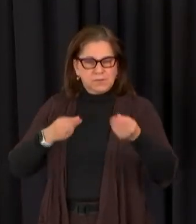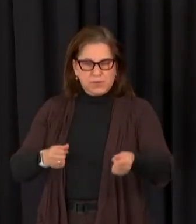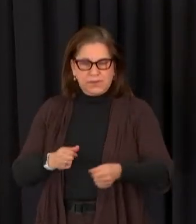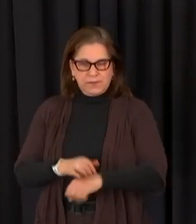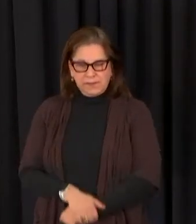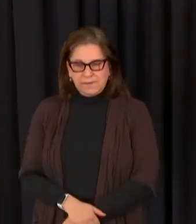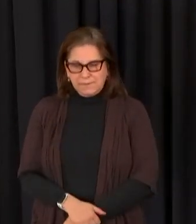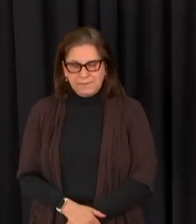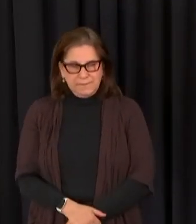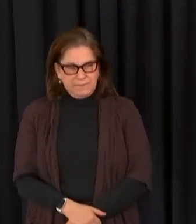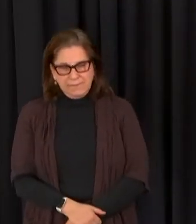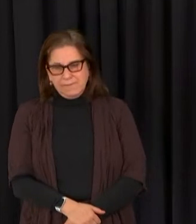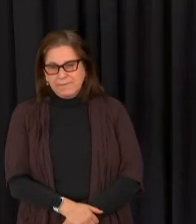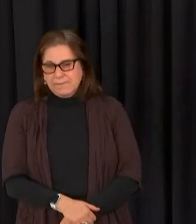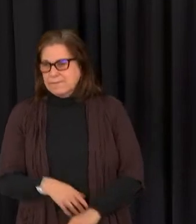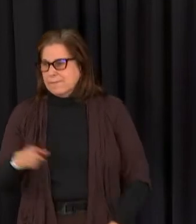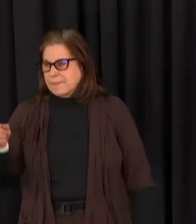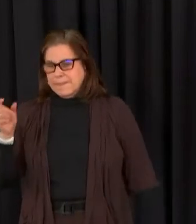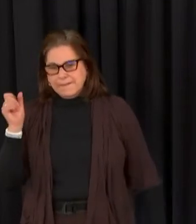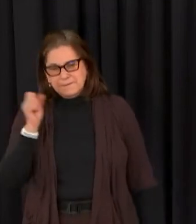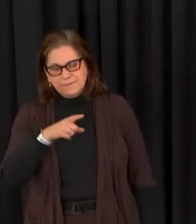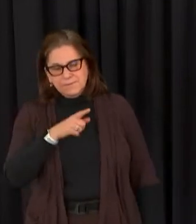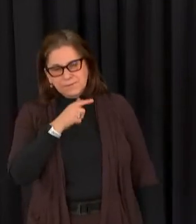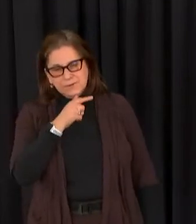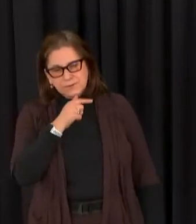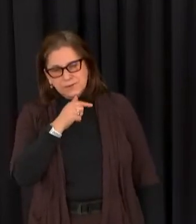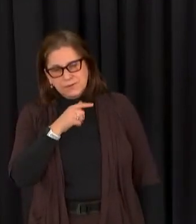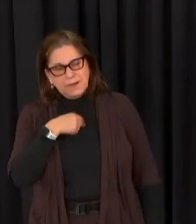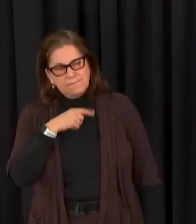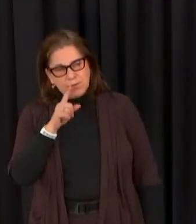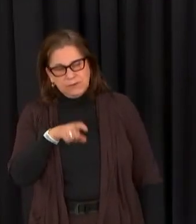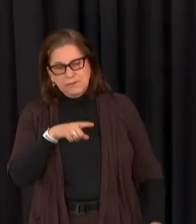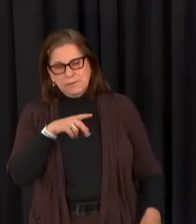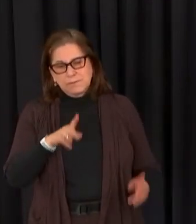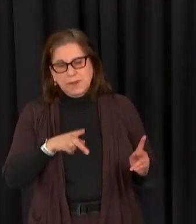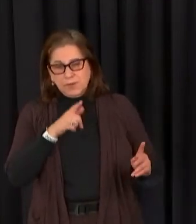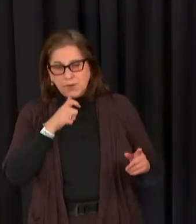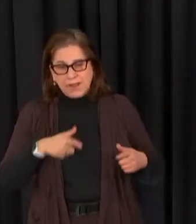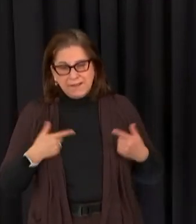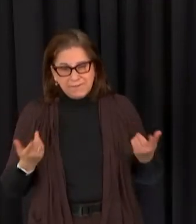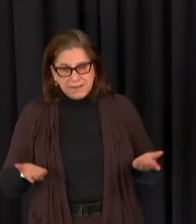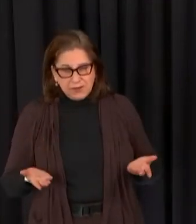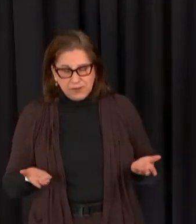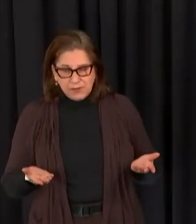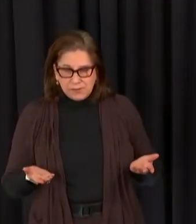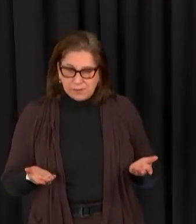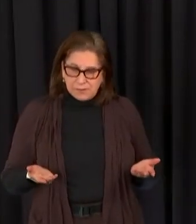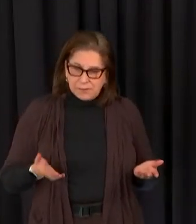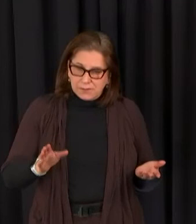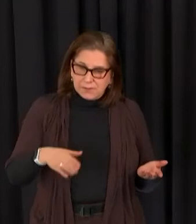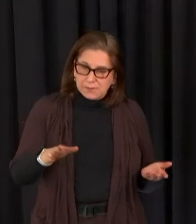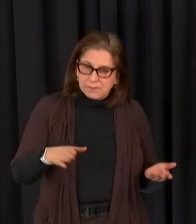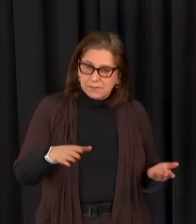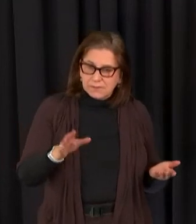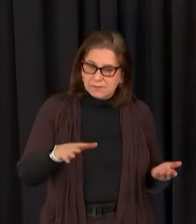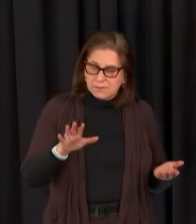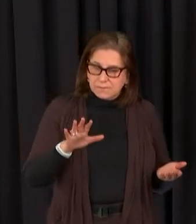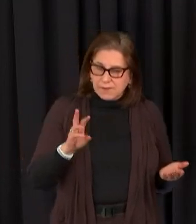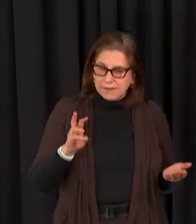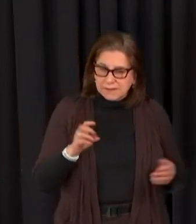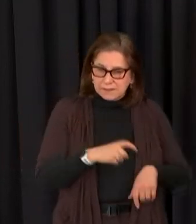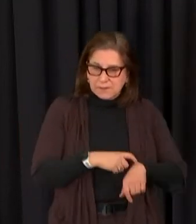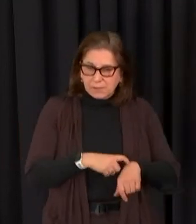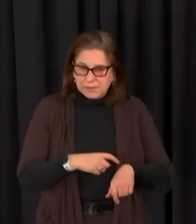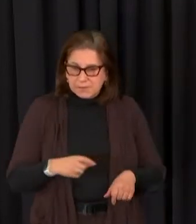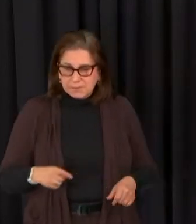my question then is just why should residents who've maybe now tried 5 or 6 times and failed feel